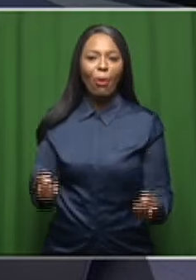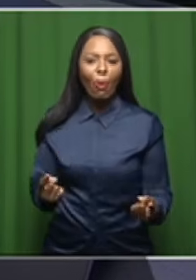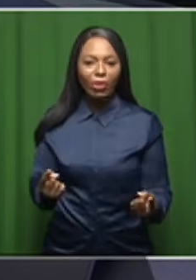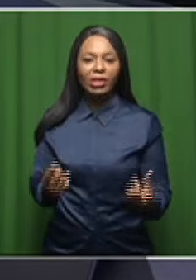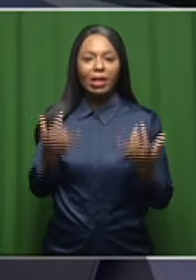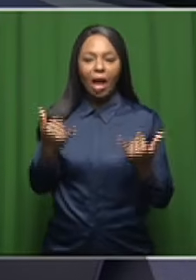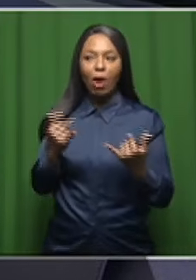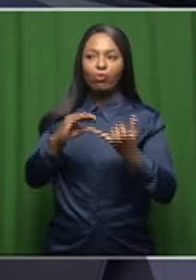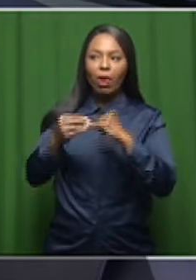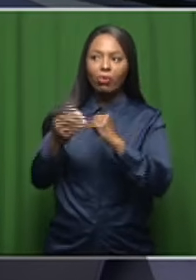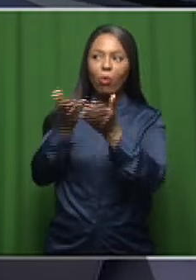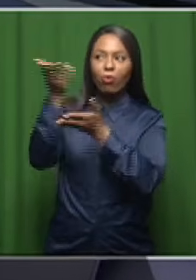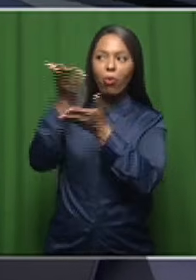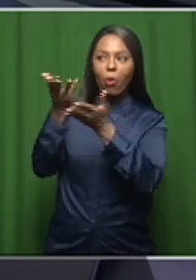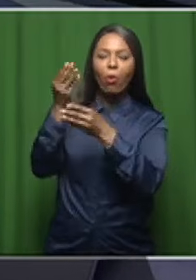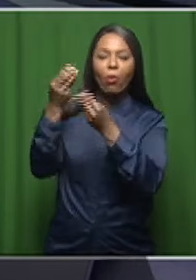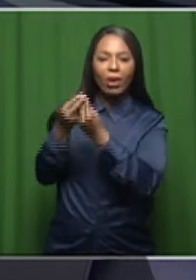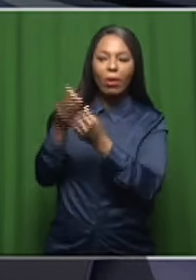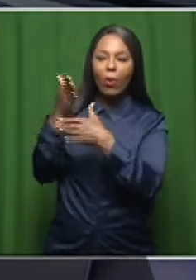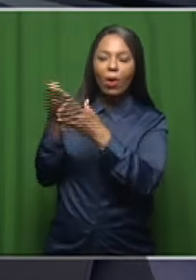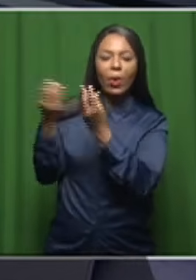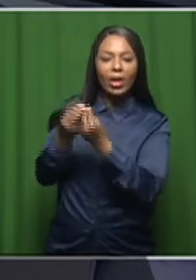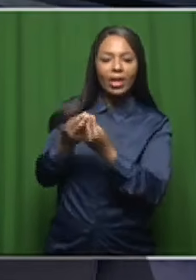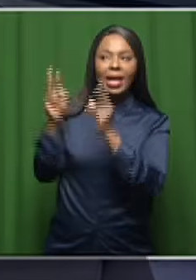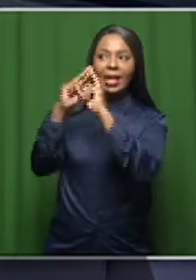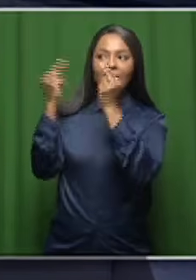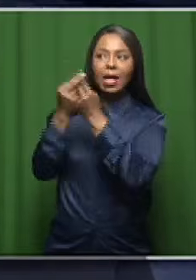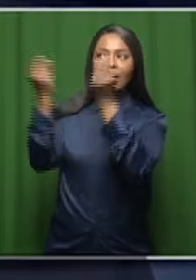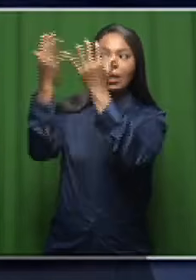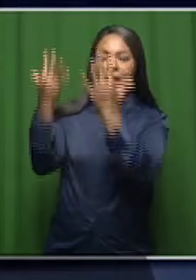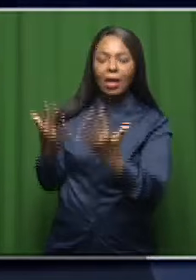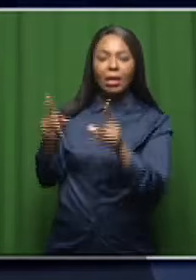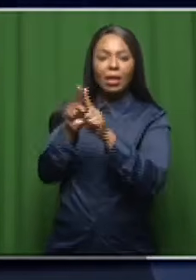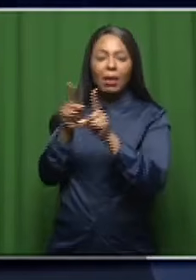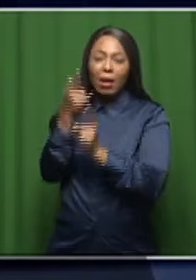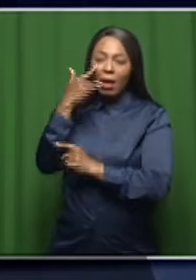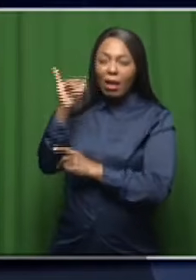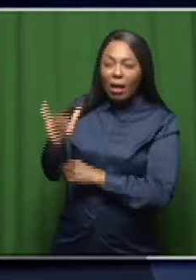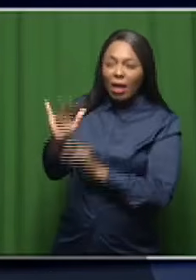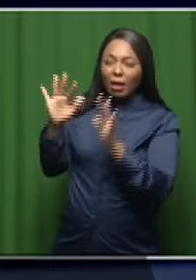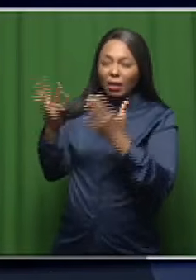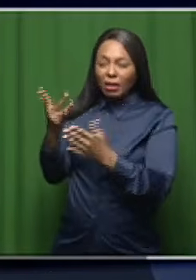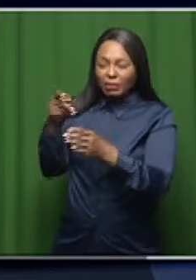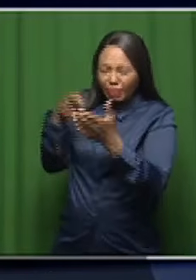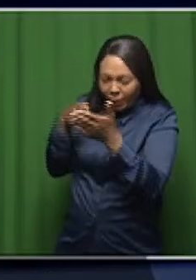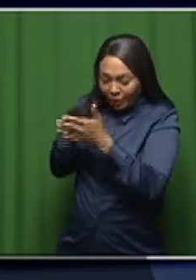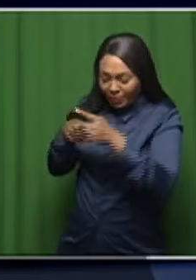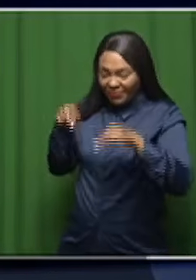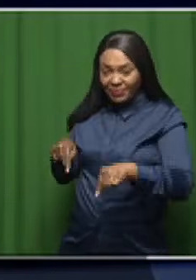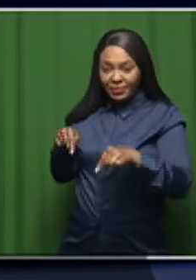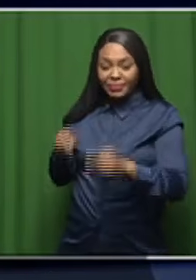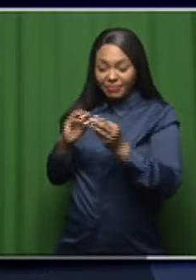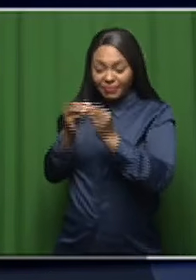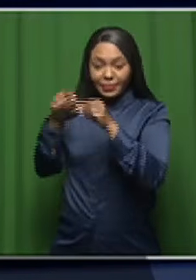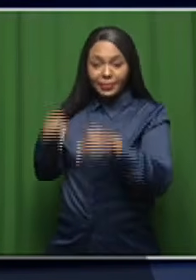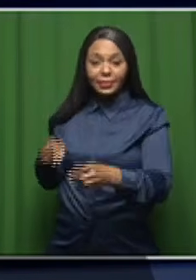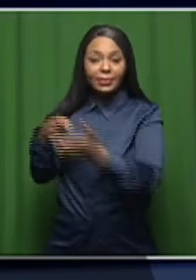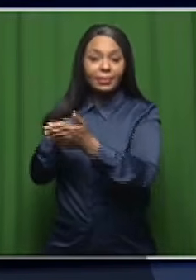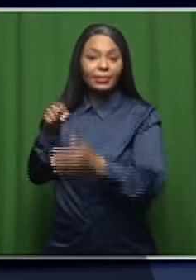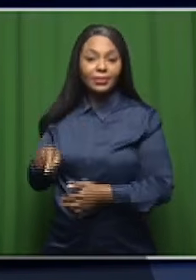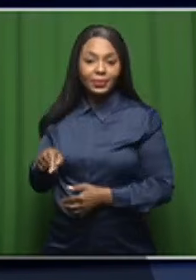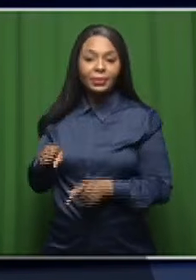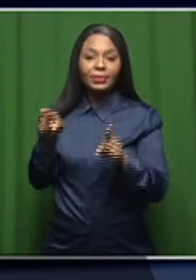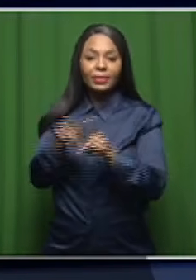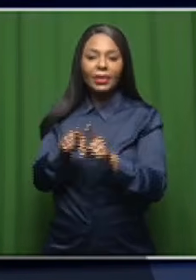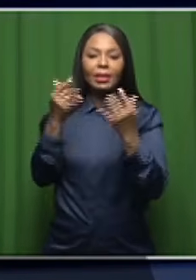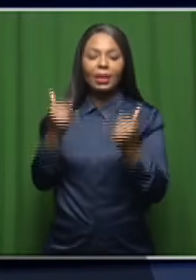National Treasury in as far as looking at the import duties and also then removing those in terms